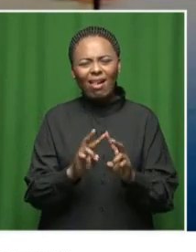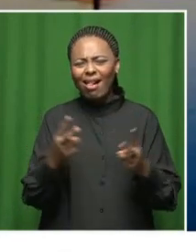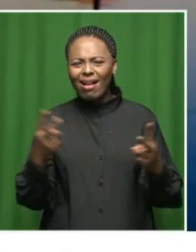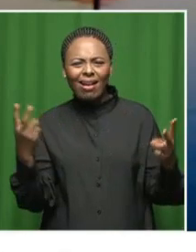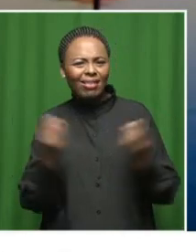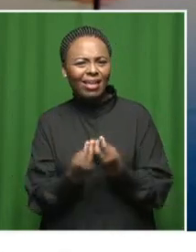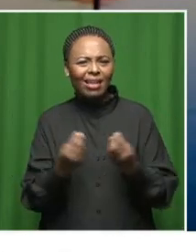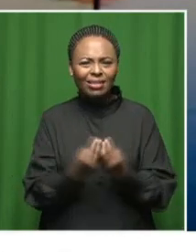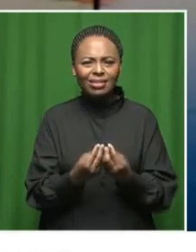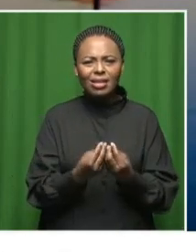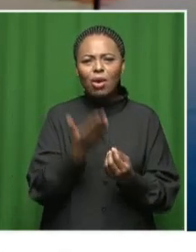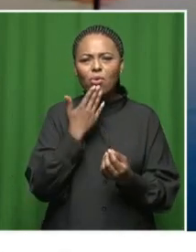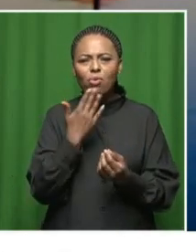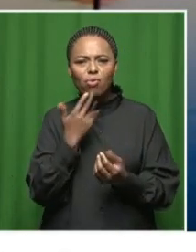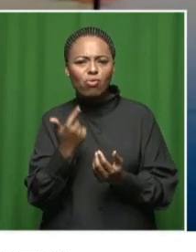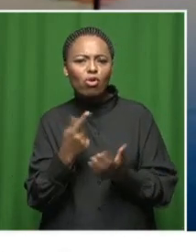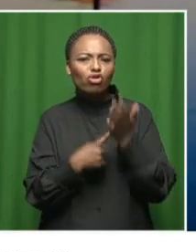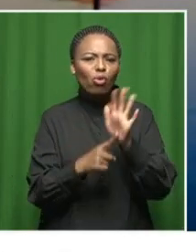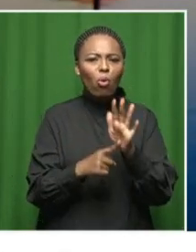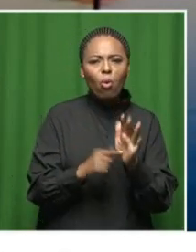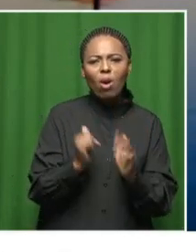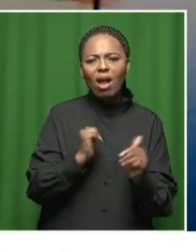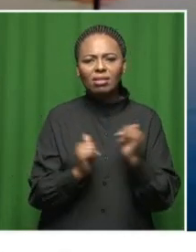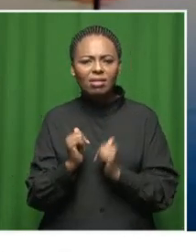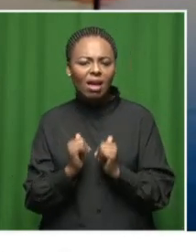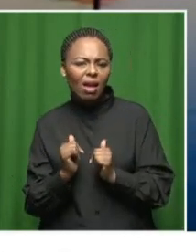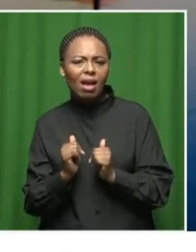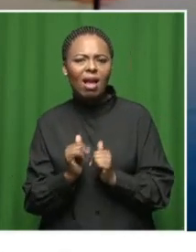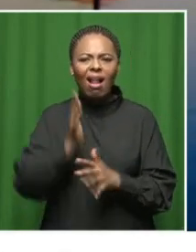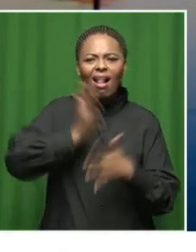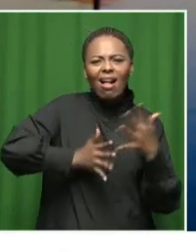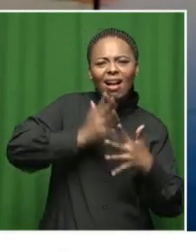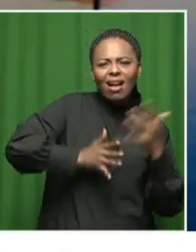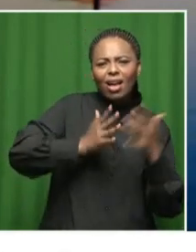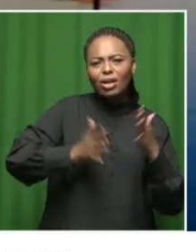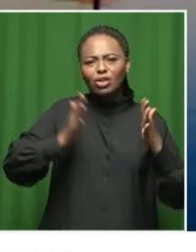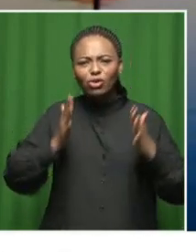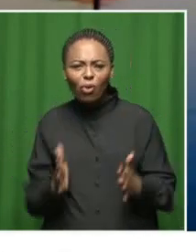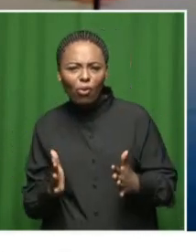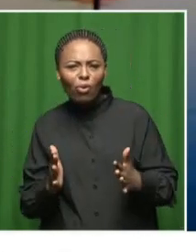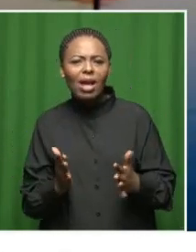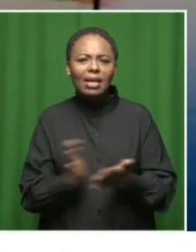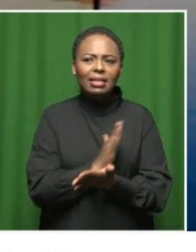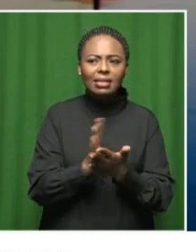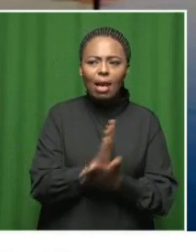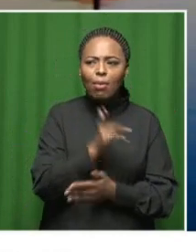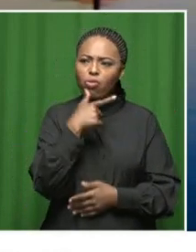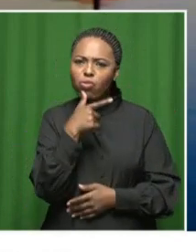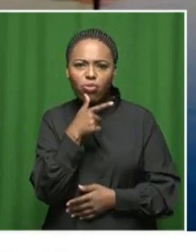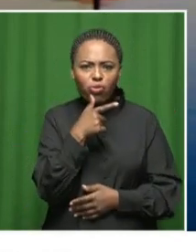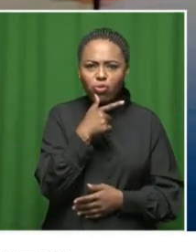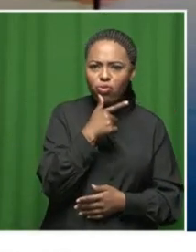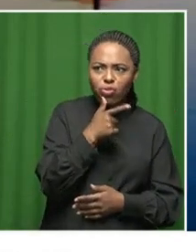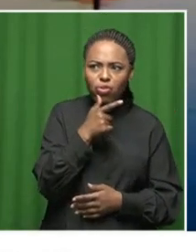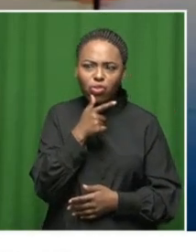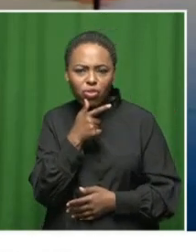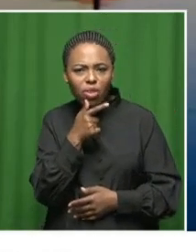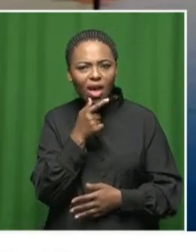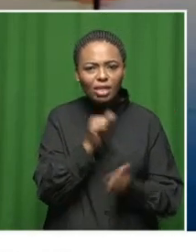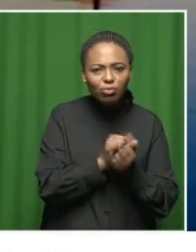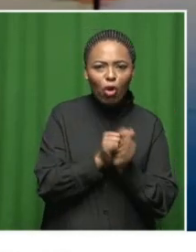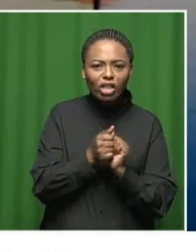people who are shoutcasters, who are sort of like commentators when esports, because there's an esports community as well, which is